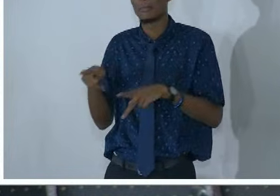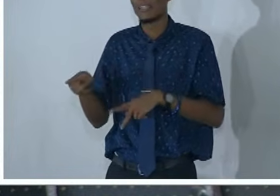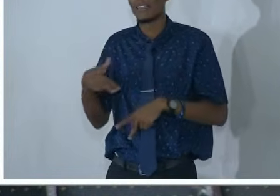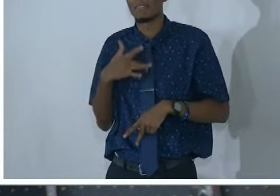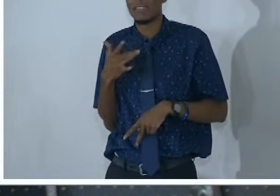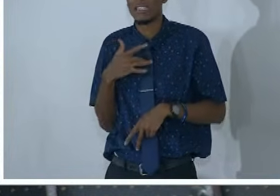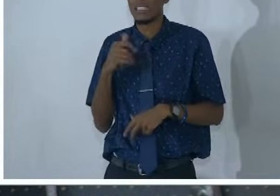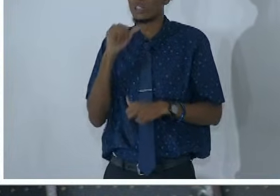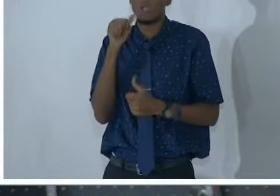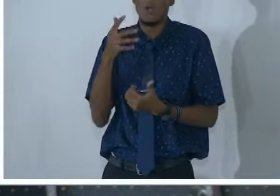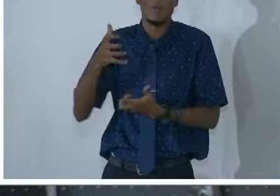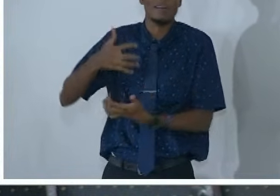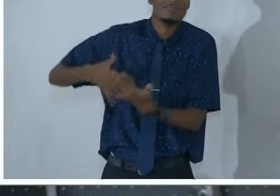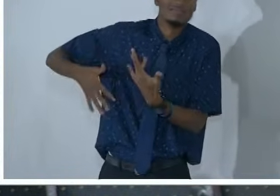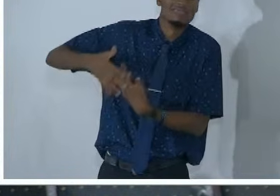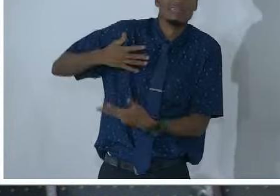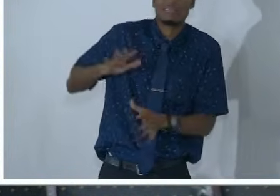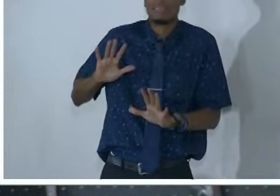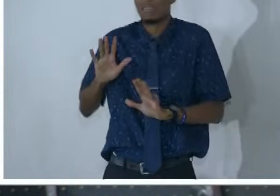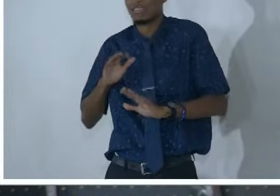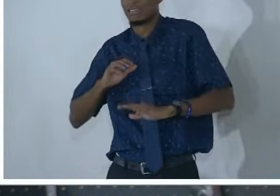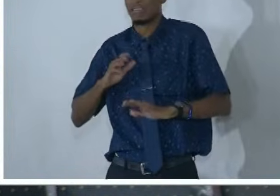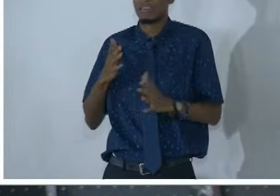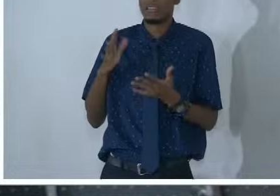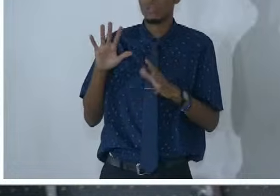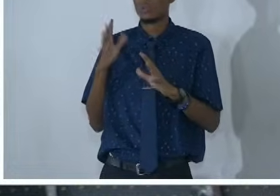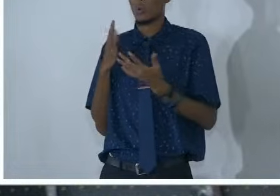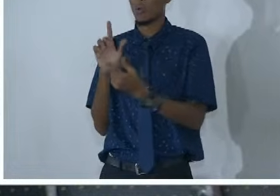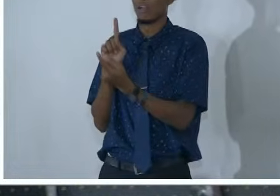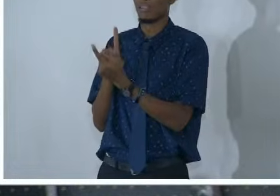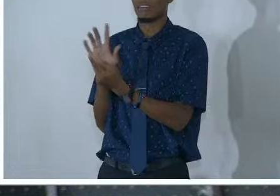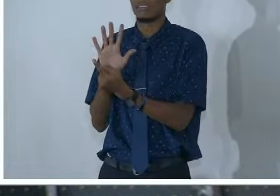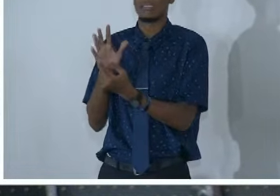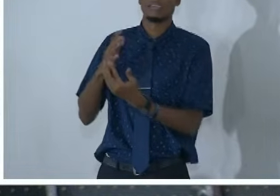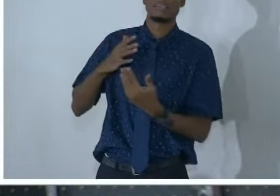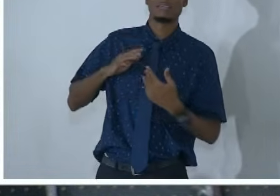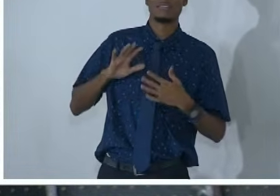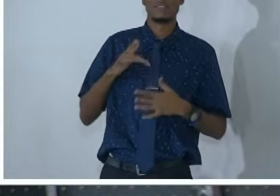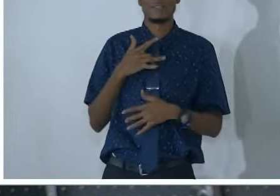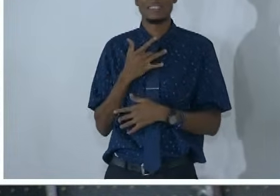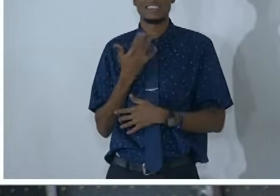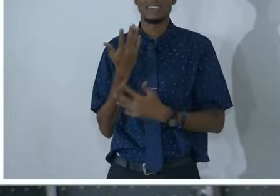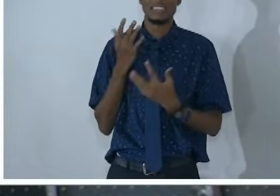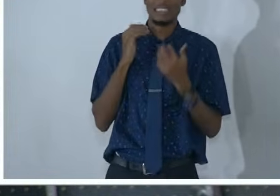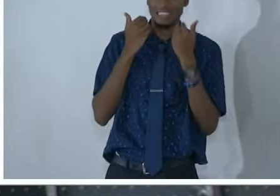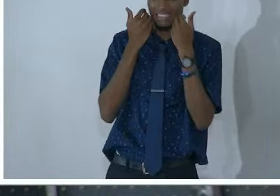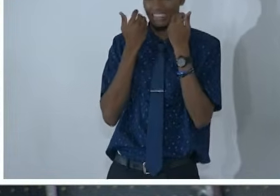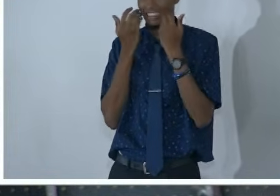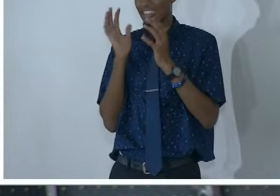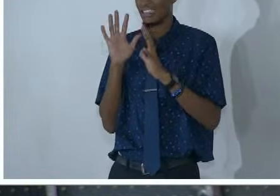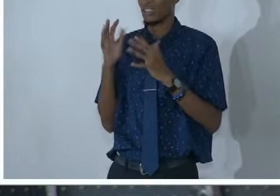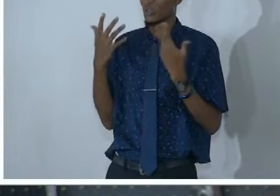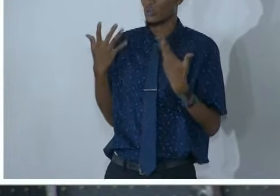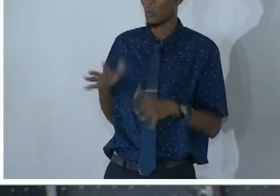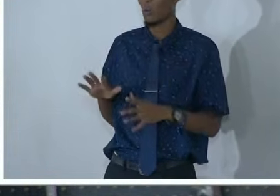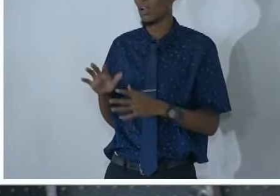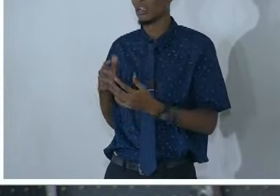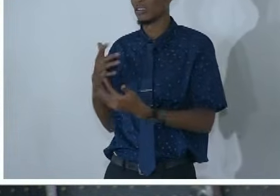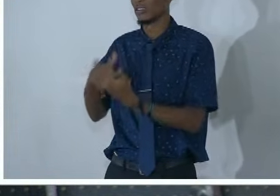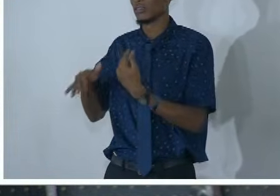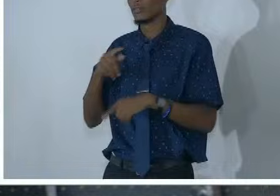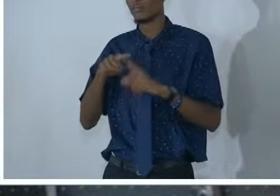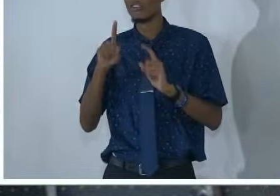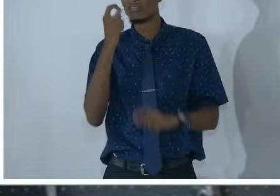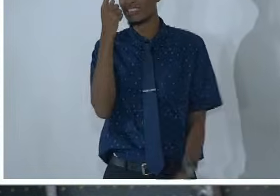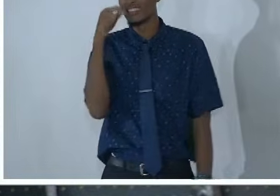And the reason why this bill is important, Mr. Speaker, is because these issues